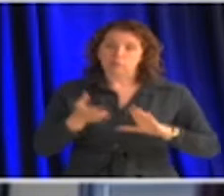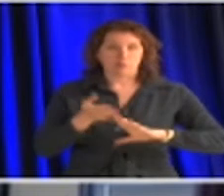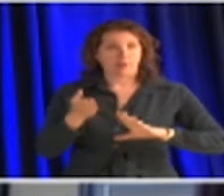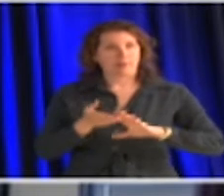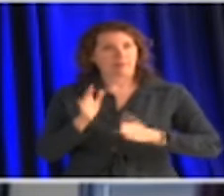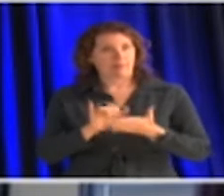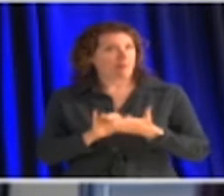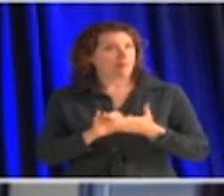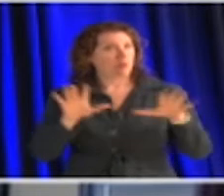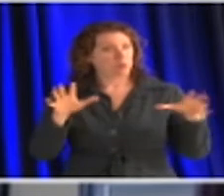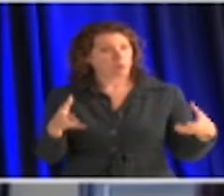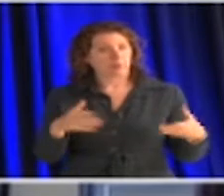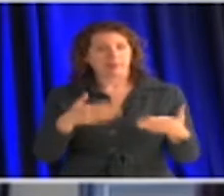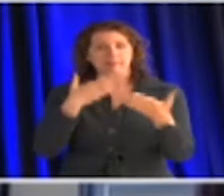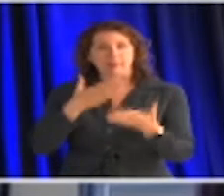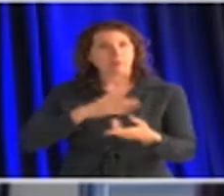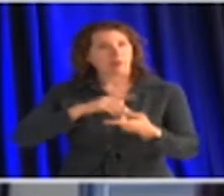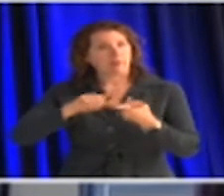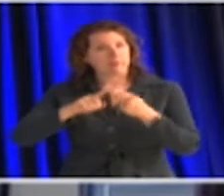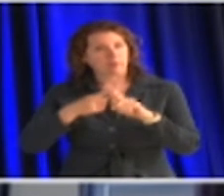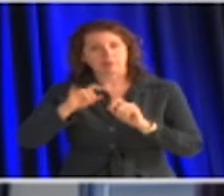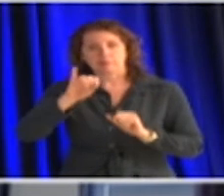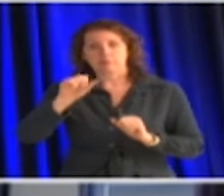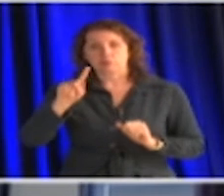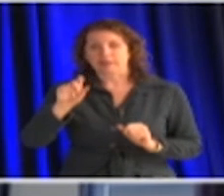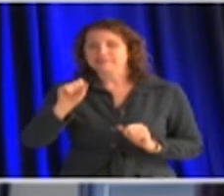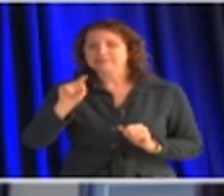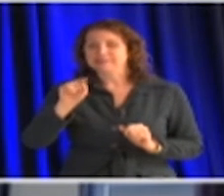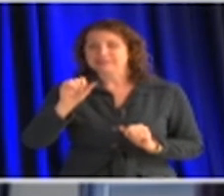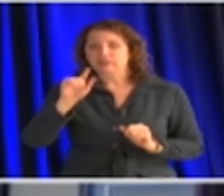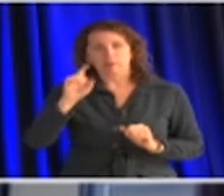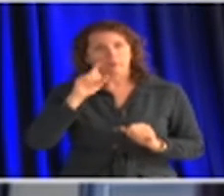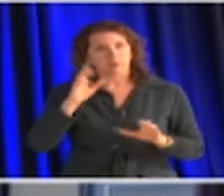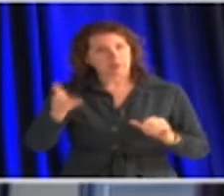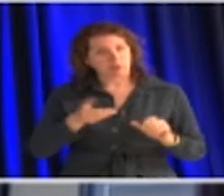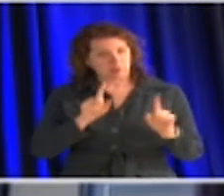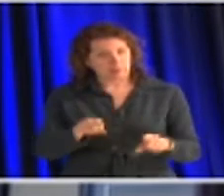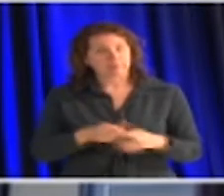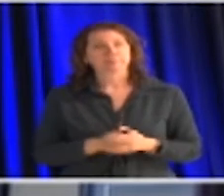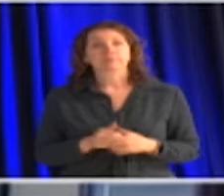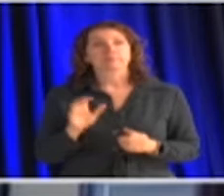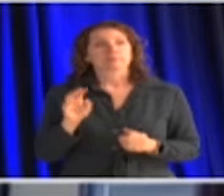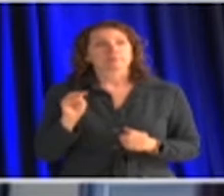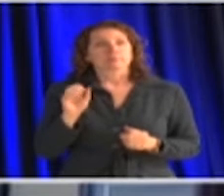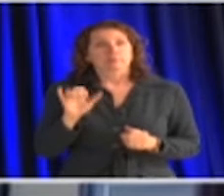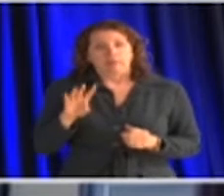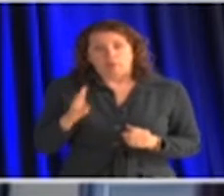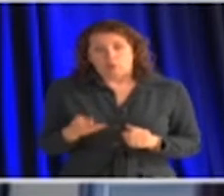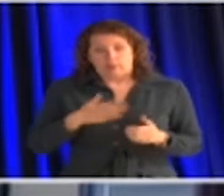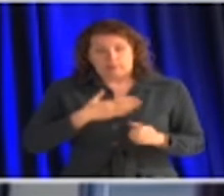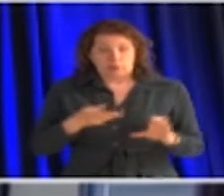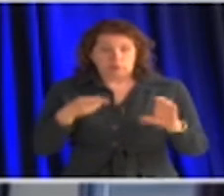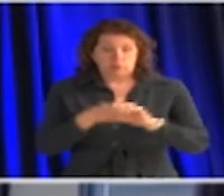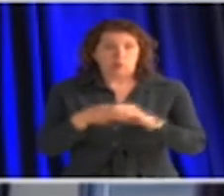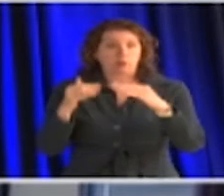facility, and thank my friend Jackie Steele for the invitation to attend. On May 4th, I was happy to join my colleagues,